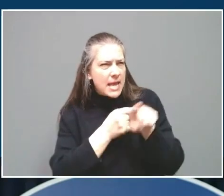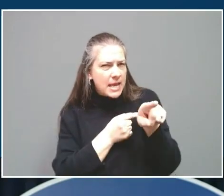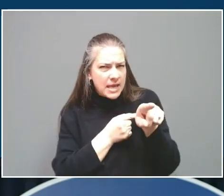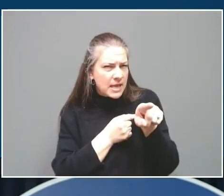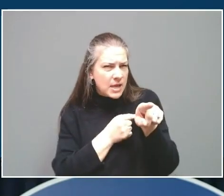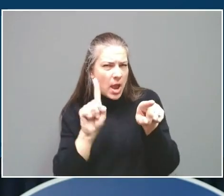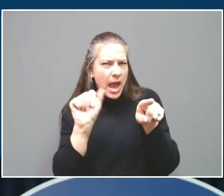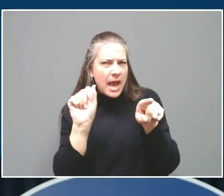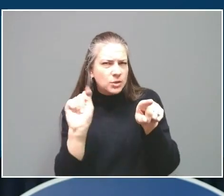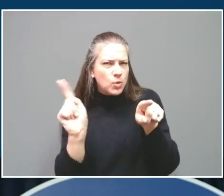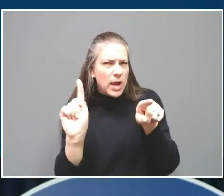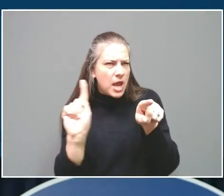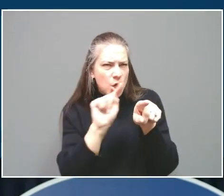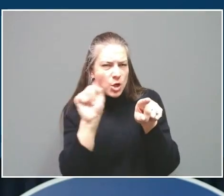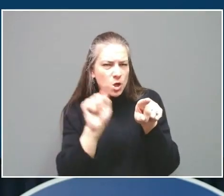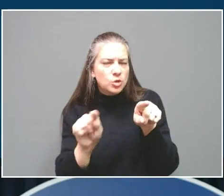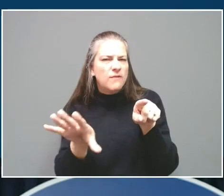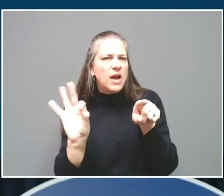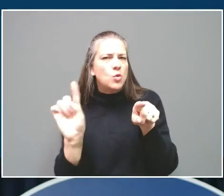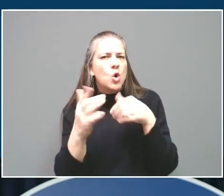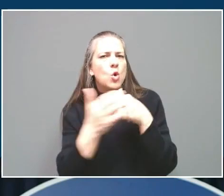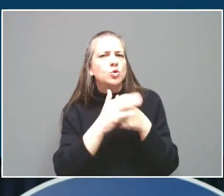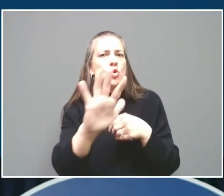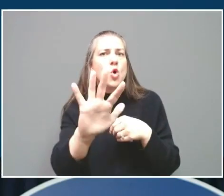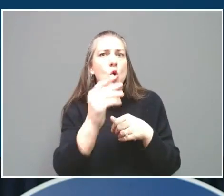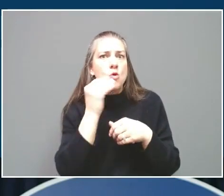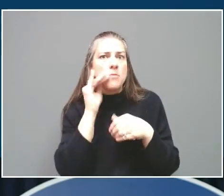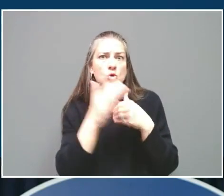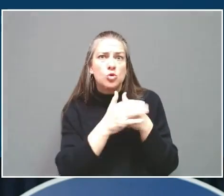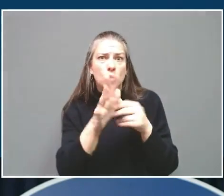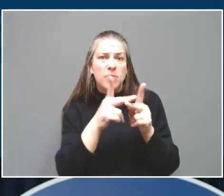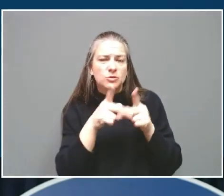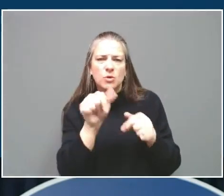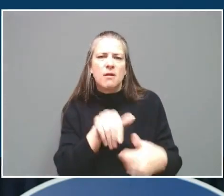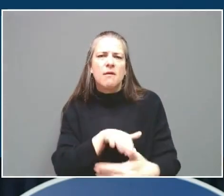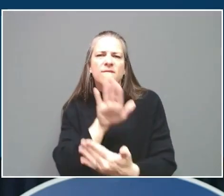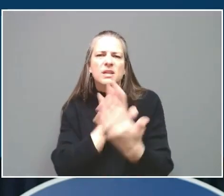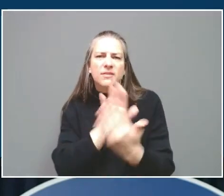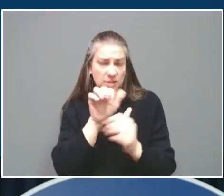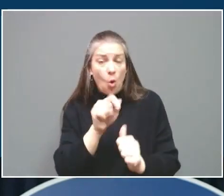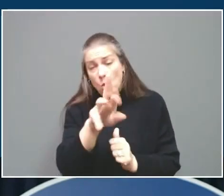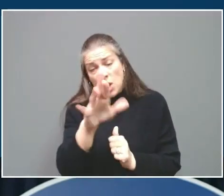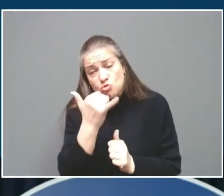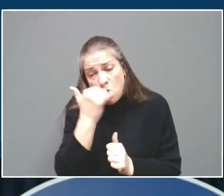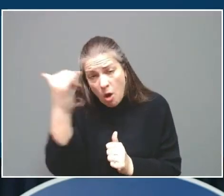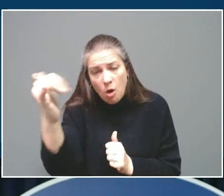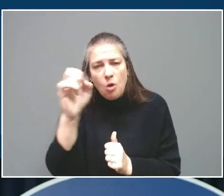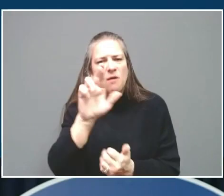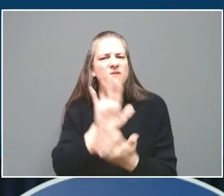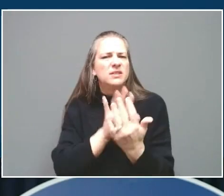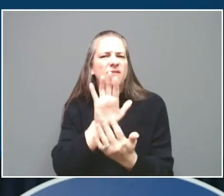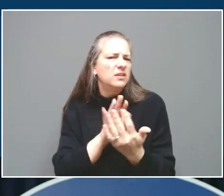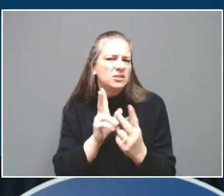multi-agency resource center closest to you is open for face-to-face assistance. And you can always call the number that's there and get help from somebody